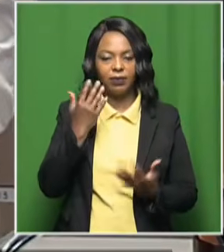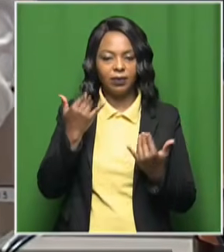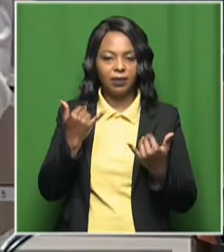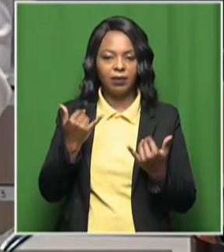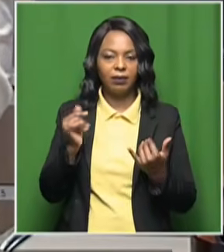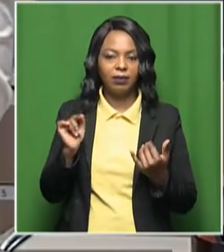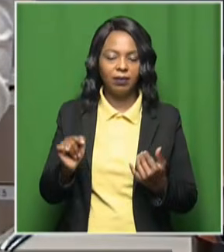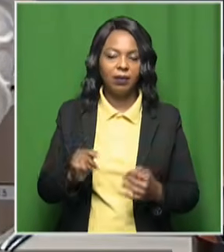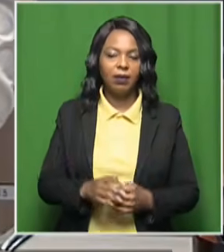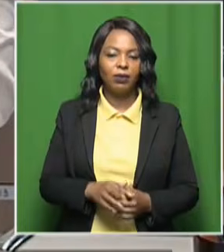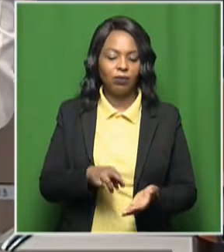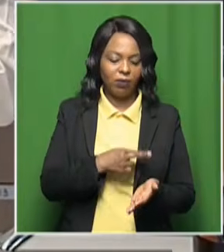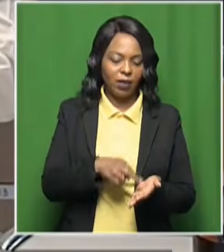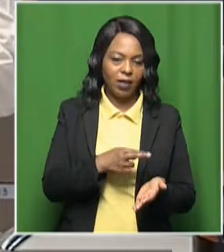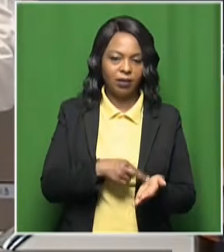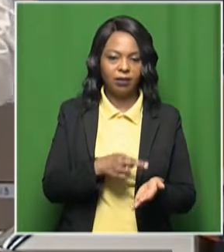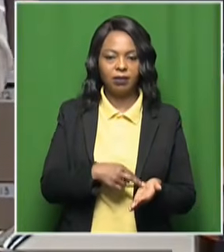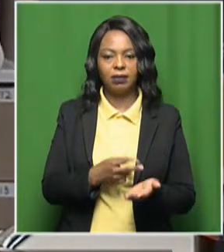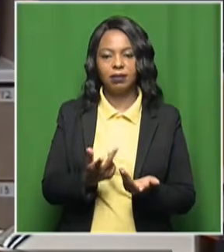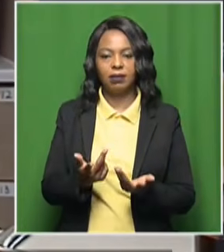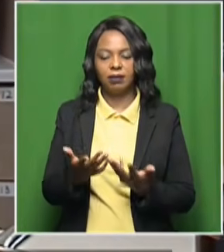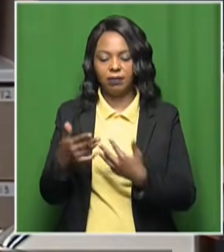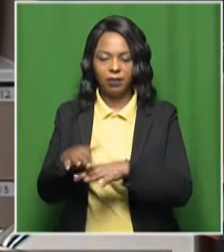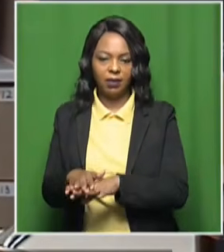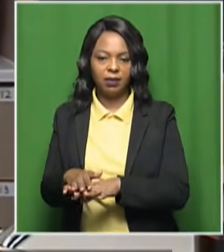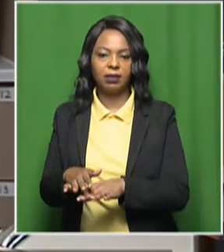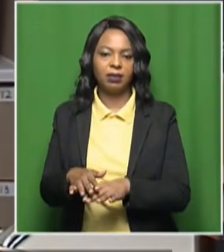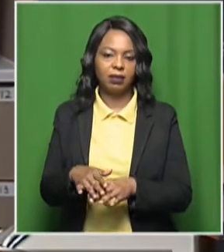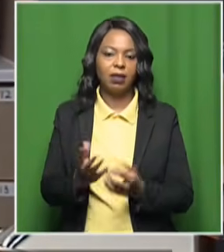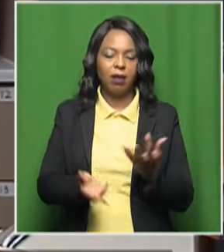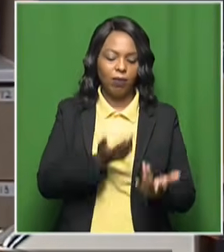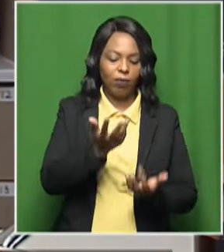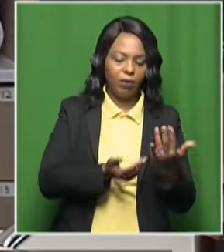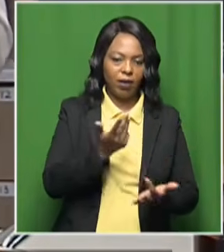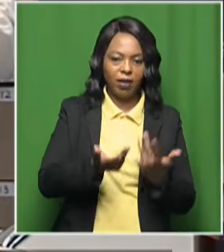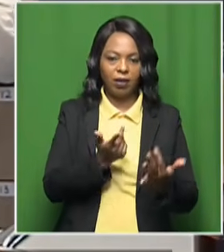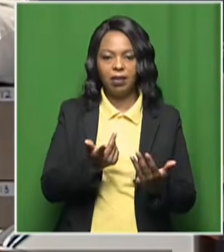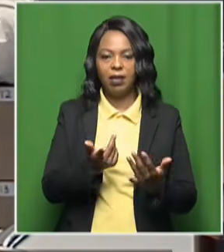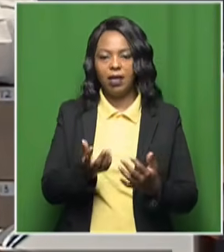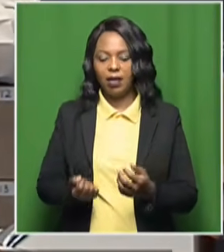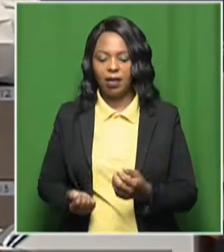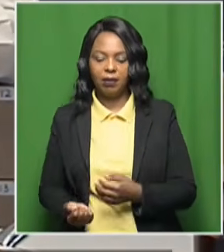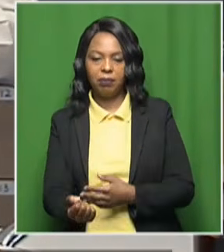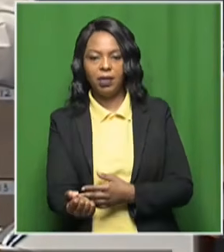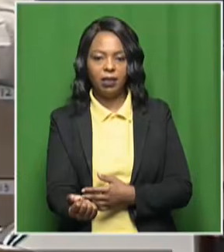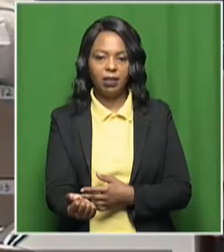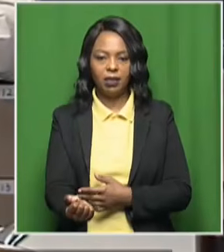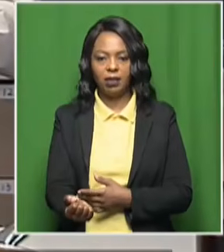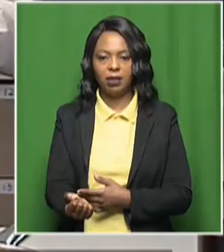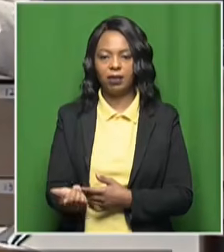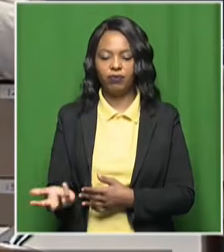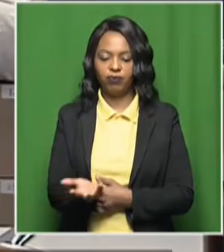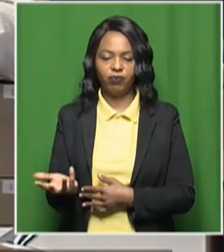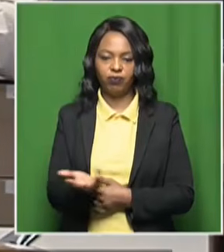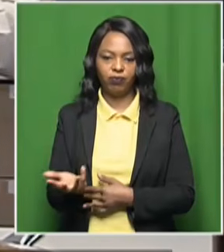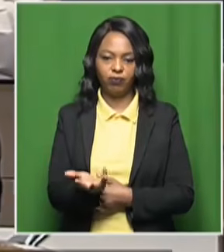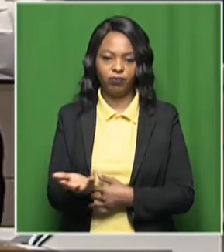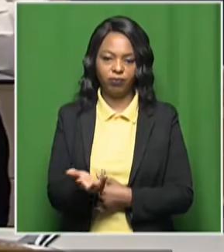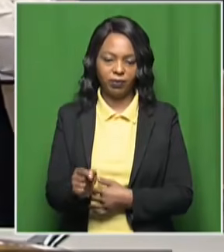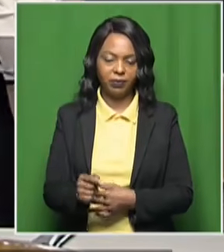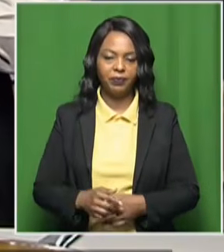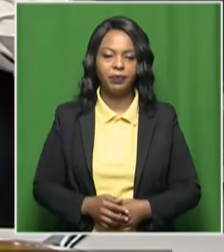and our rice, and there's a lot more on the boil and on the bake at the moment. So let's quickly take a break here on the program. And I think when